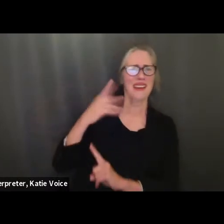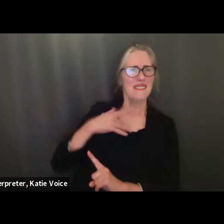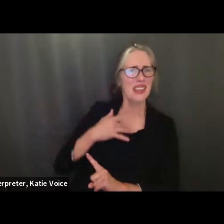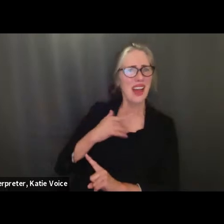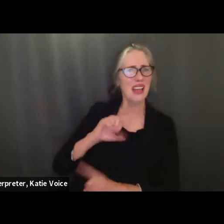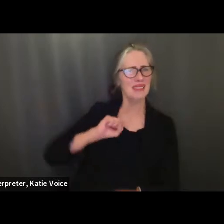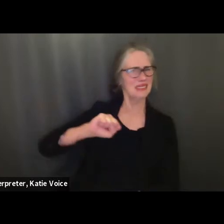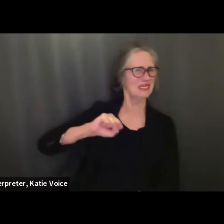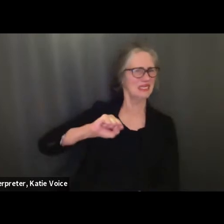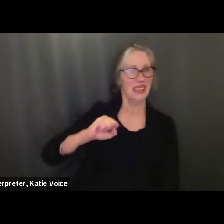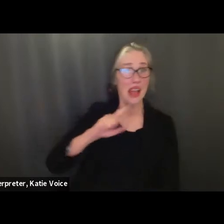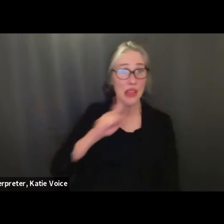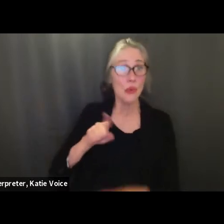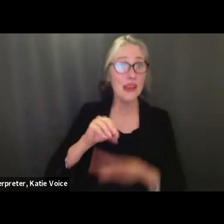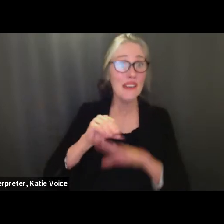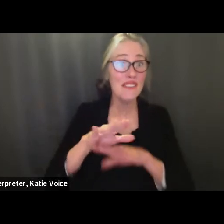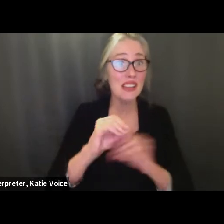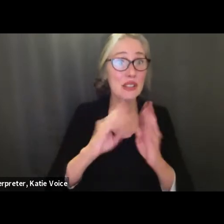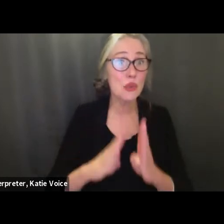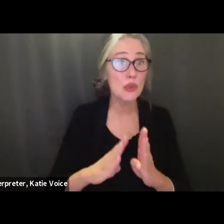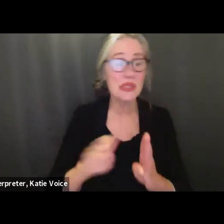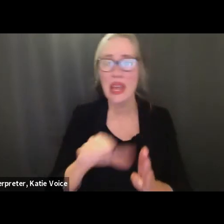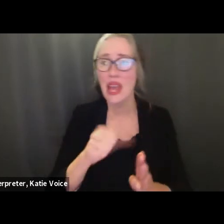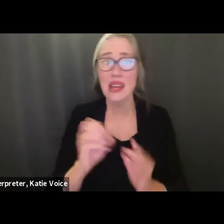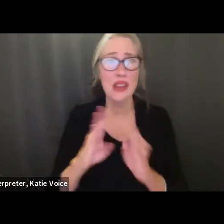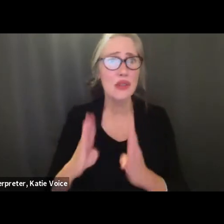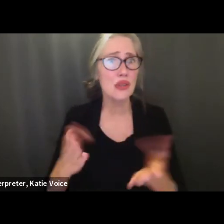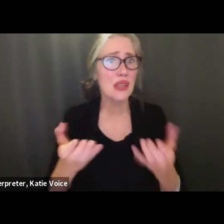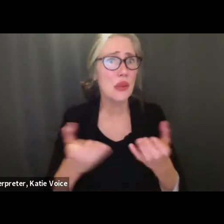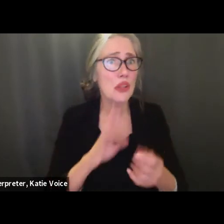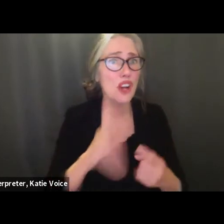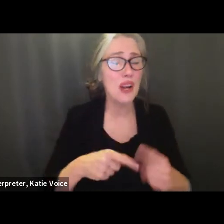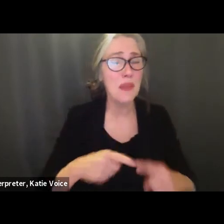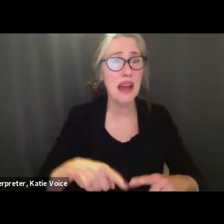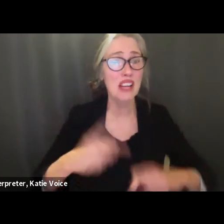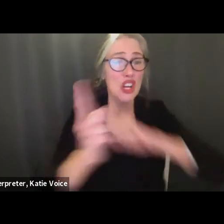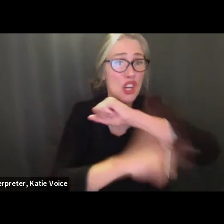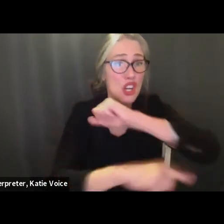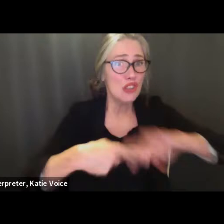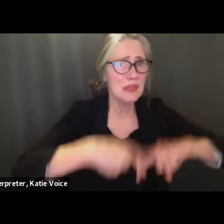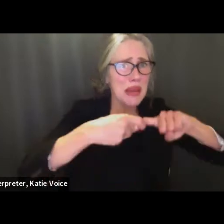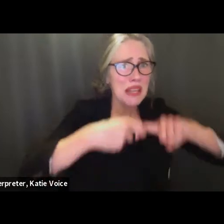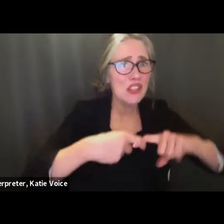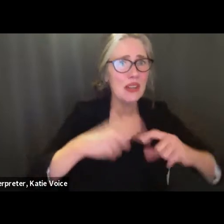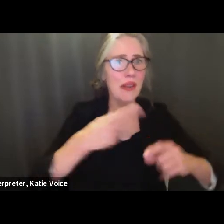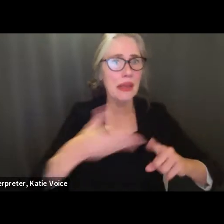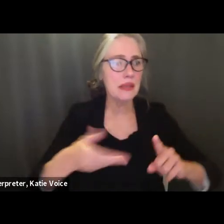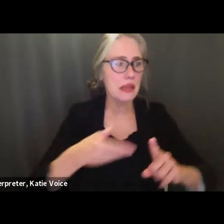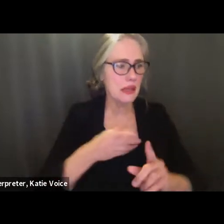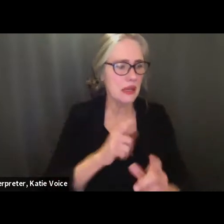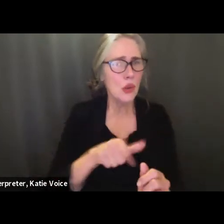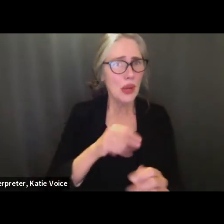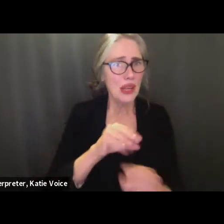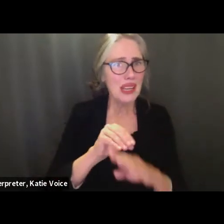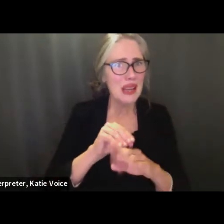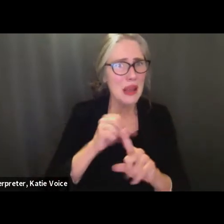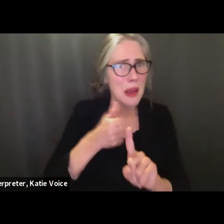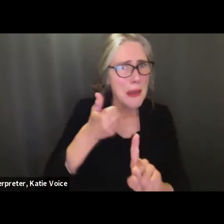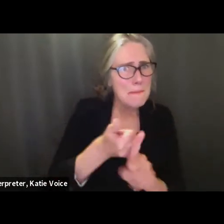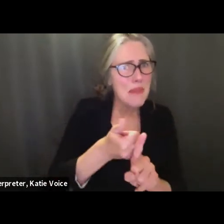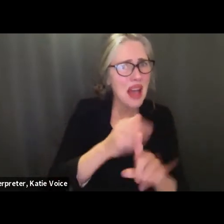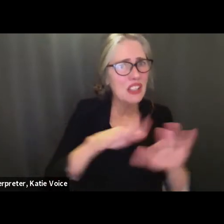really do impact our students. And there were other parents too want to talk about suspension and things that impact our kids and push kids out of school,